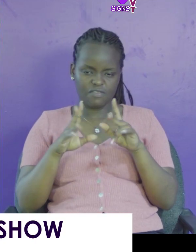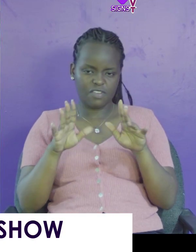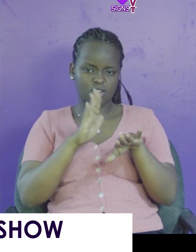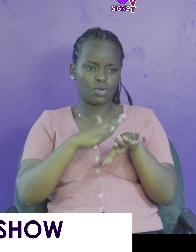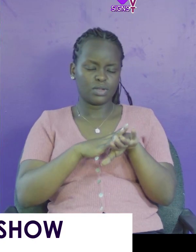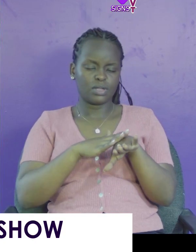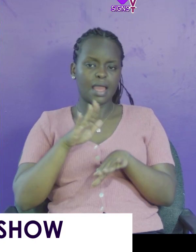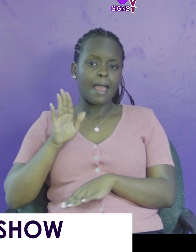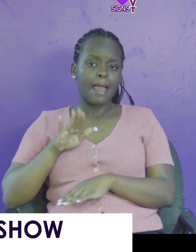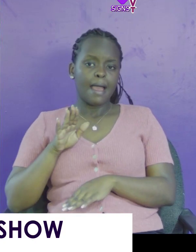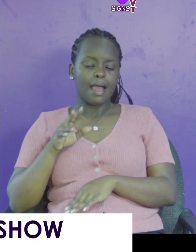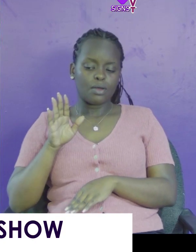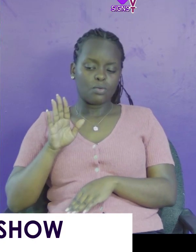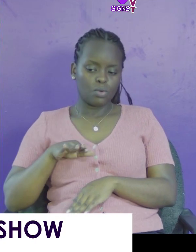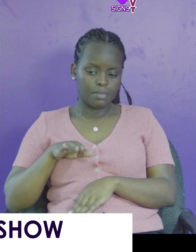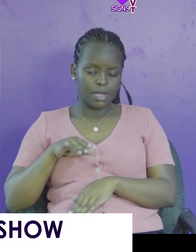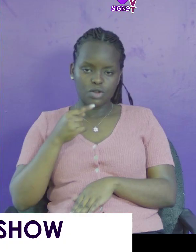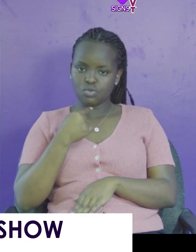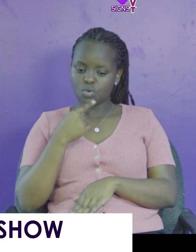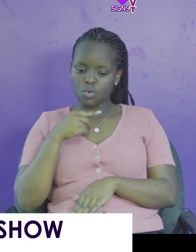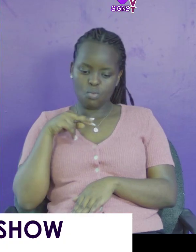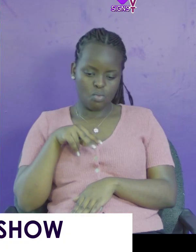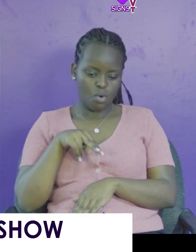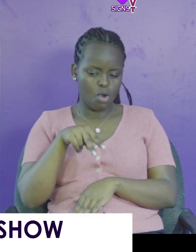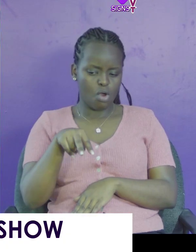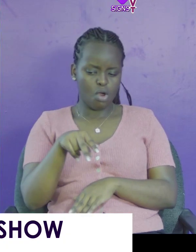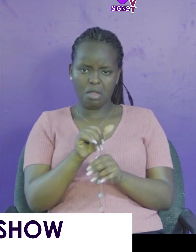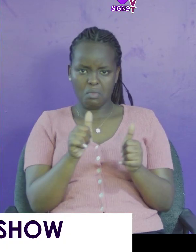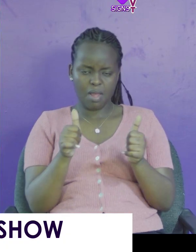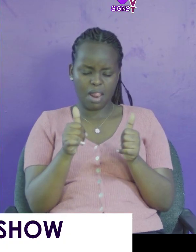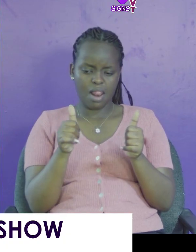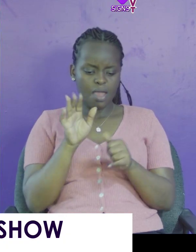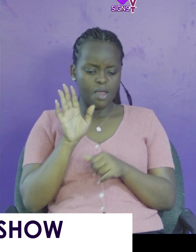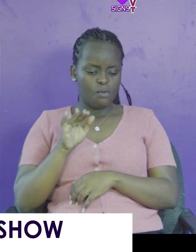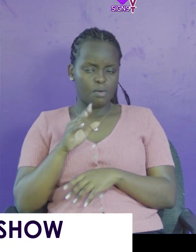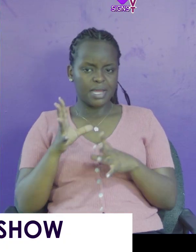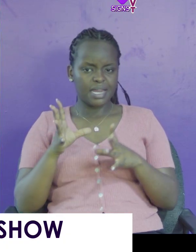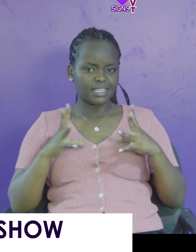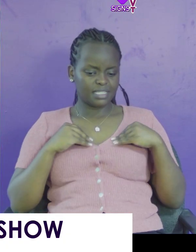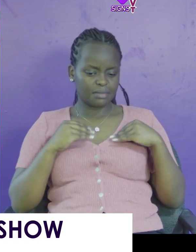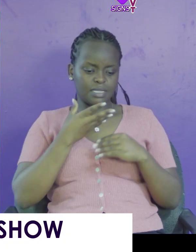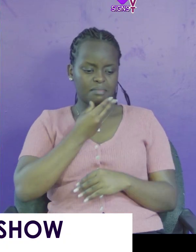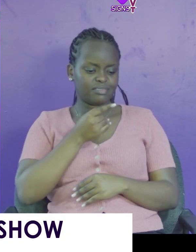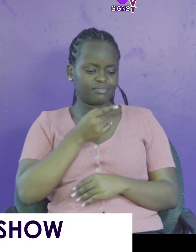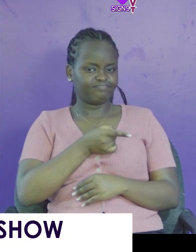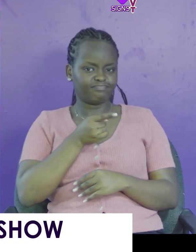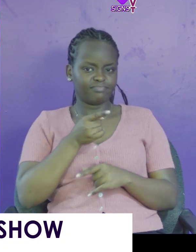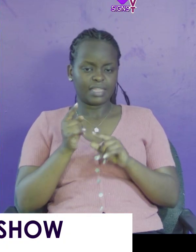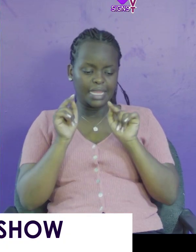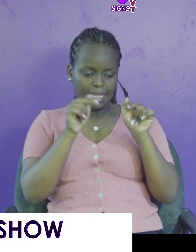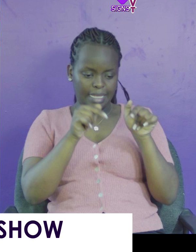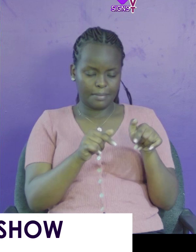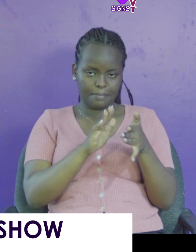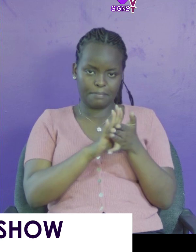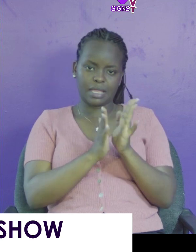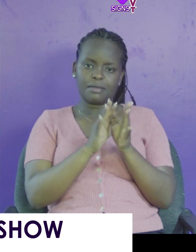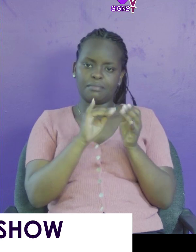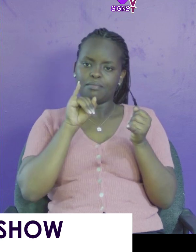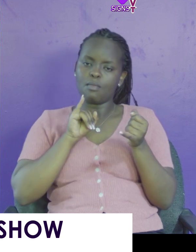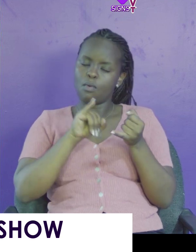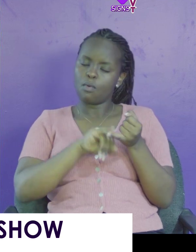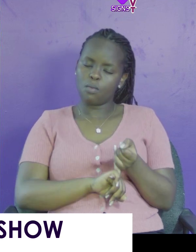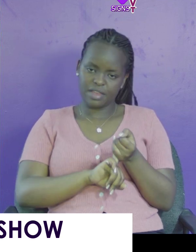was walking on her feet. And the woman accepted that man, and she came and became his wife.